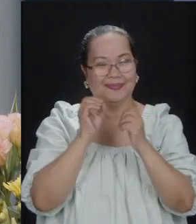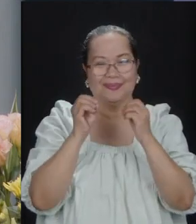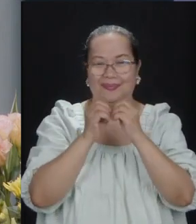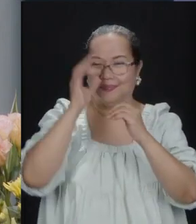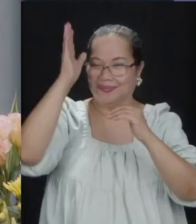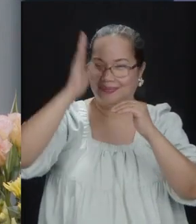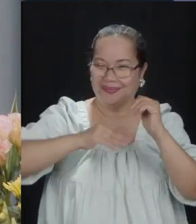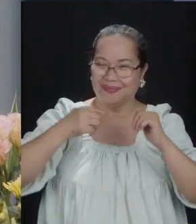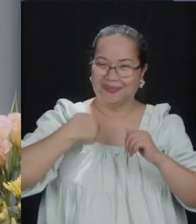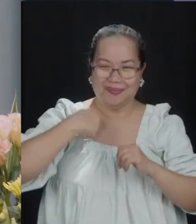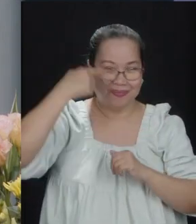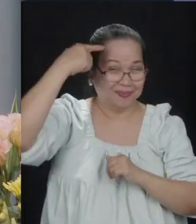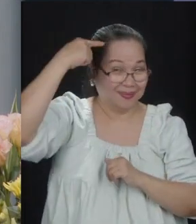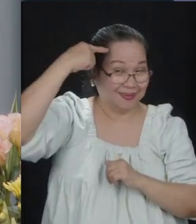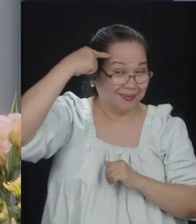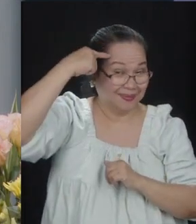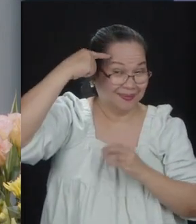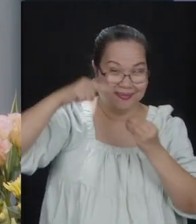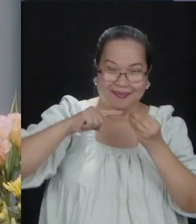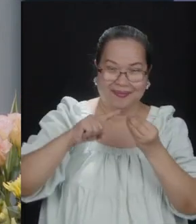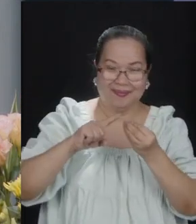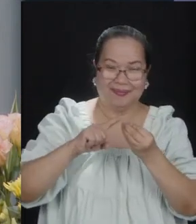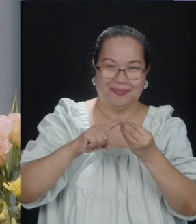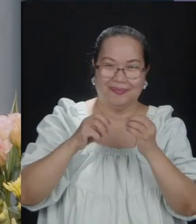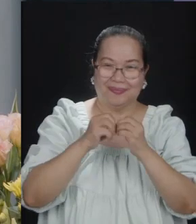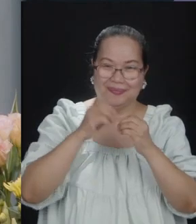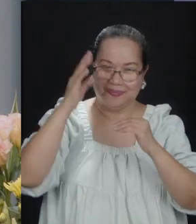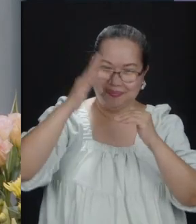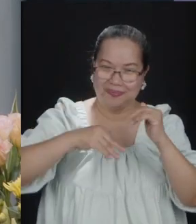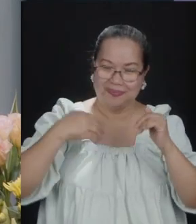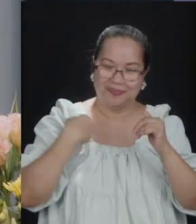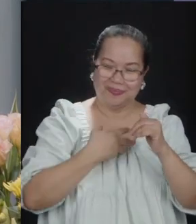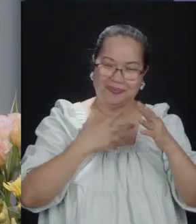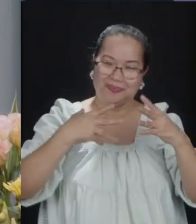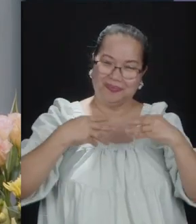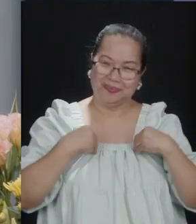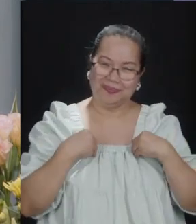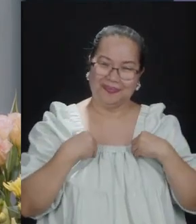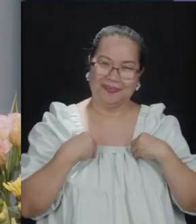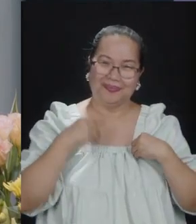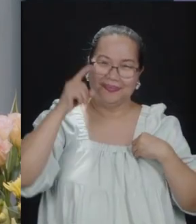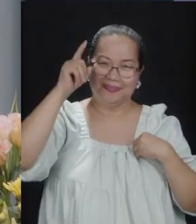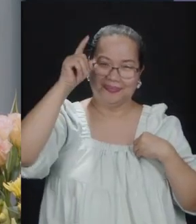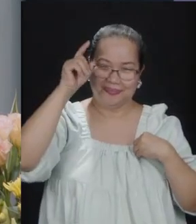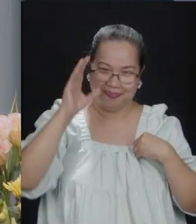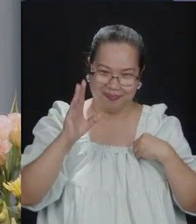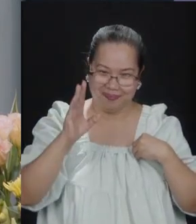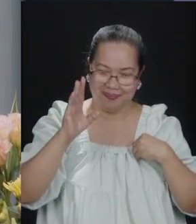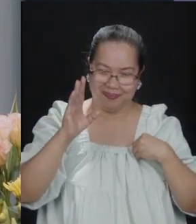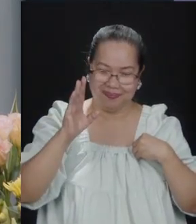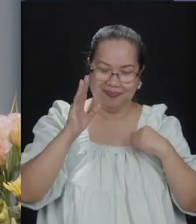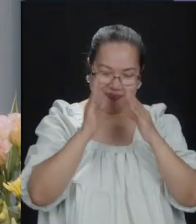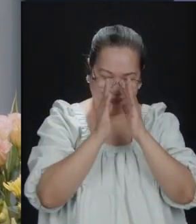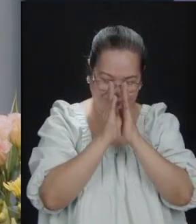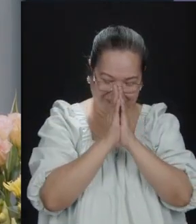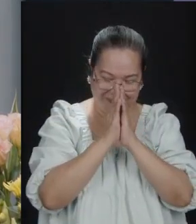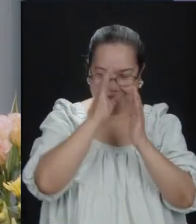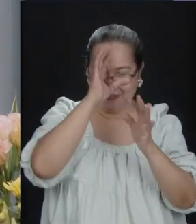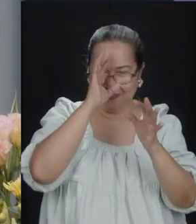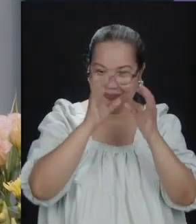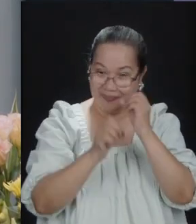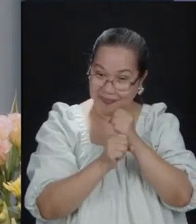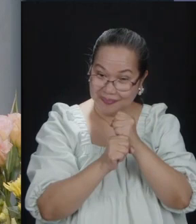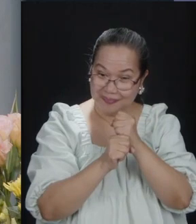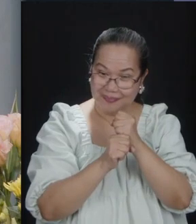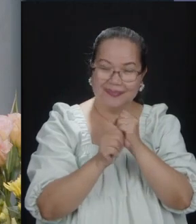our expectations and more than we deserve. God honors prayers of trust